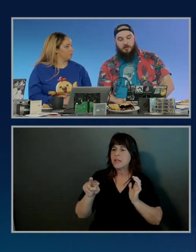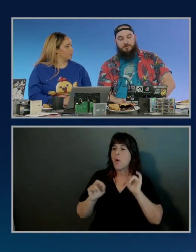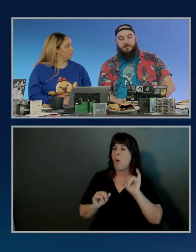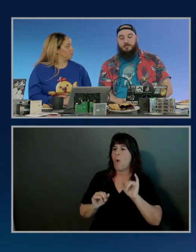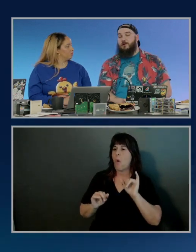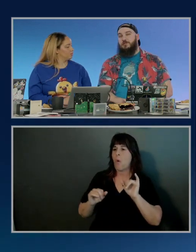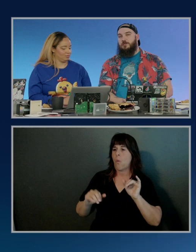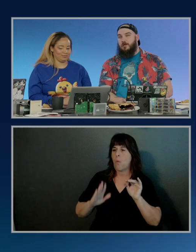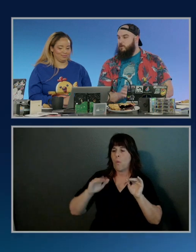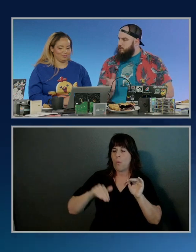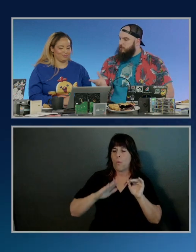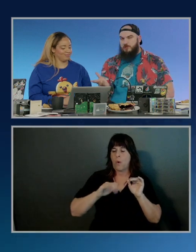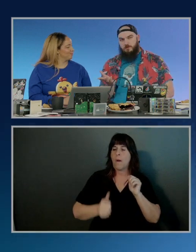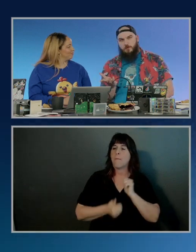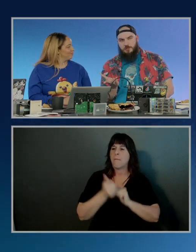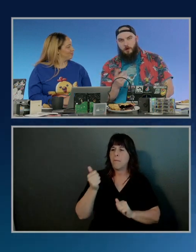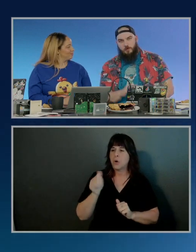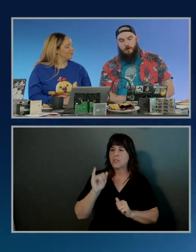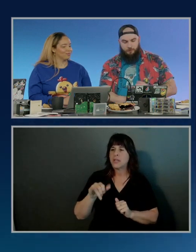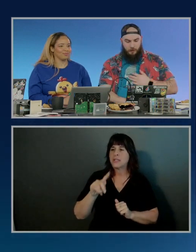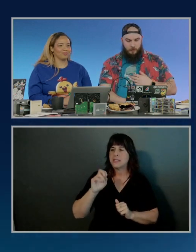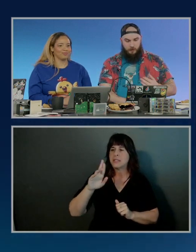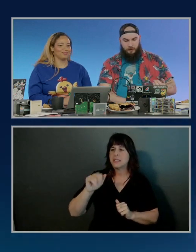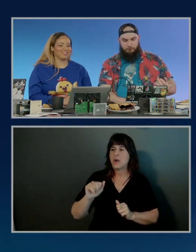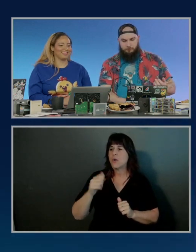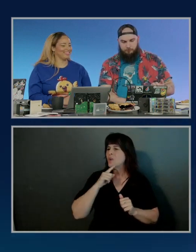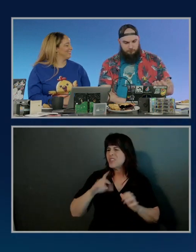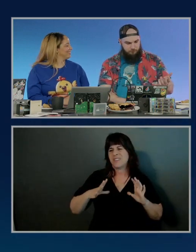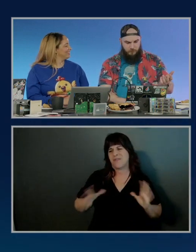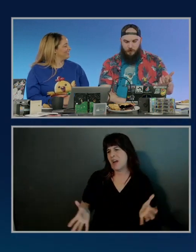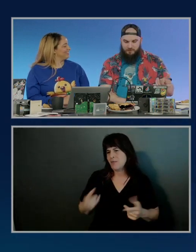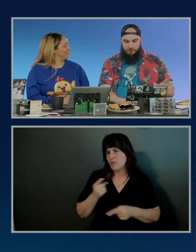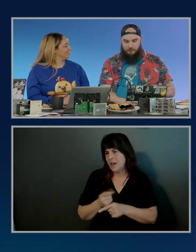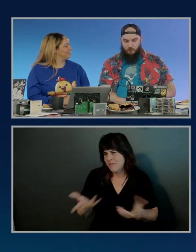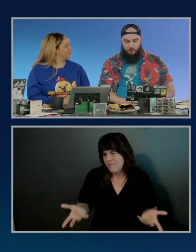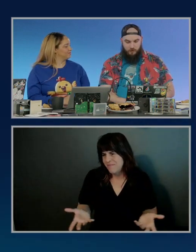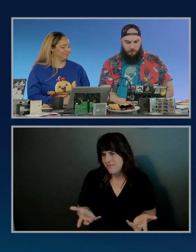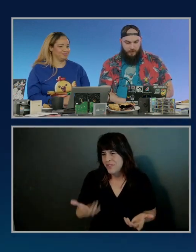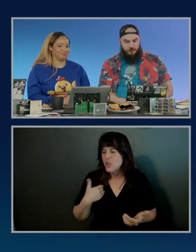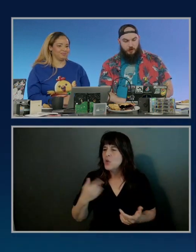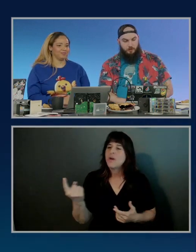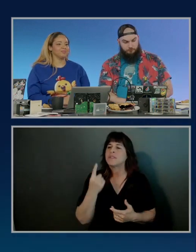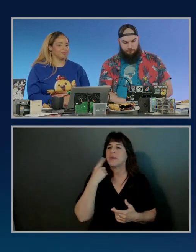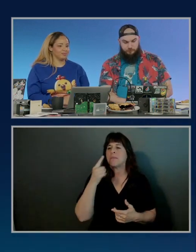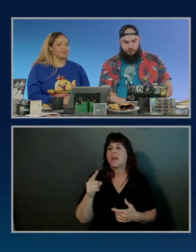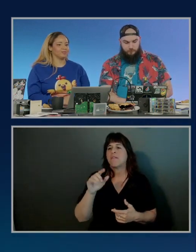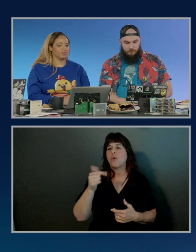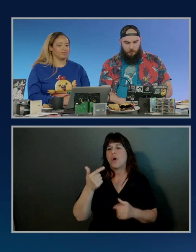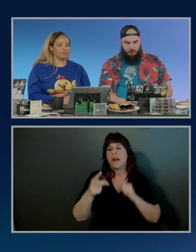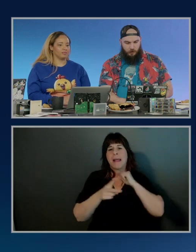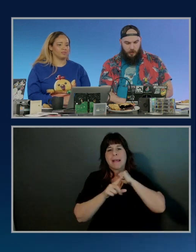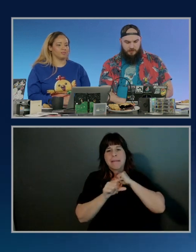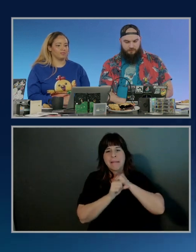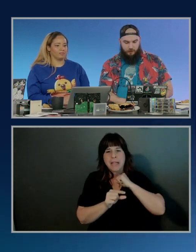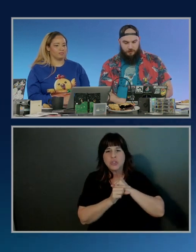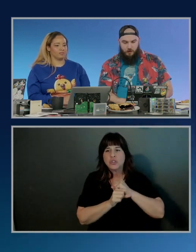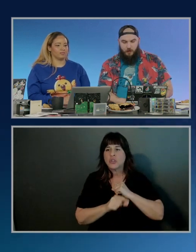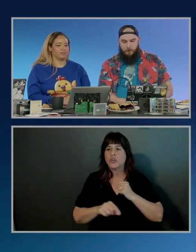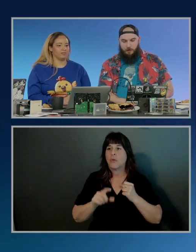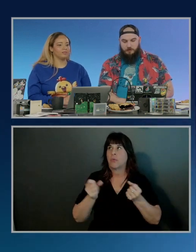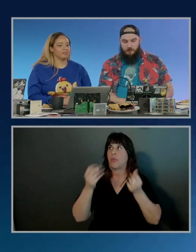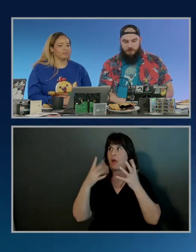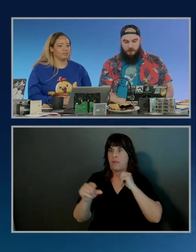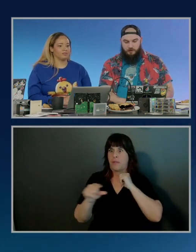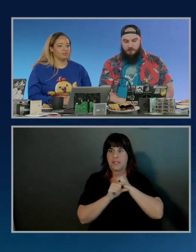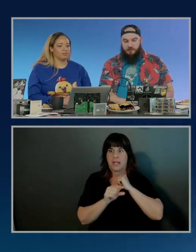of my stuff is in intelligent tiling, which is smart, right? You have something in Glacier, actually a lot of stuff in Glacier,